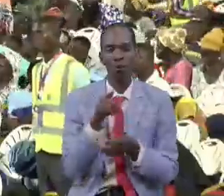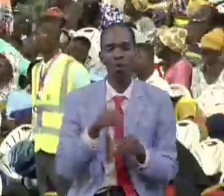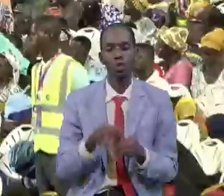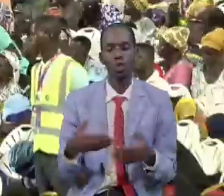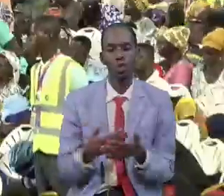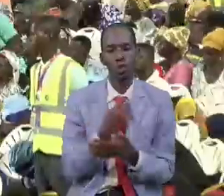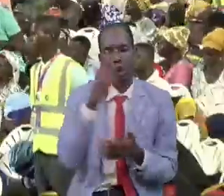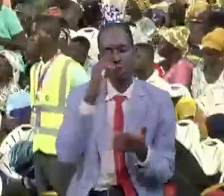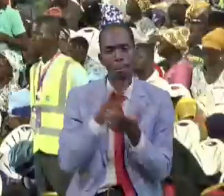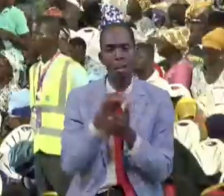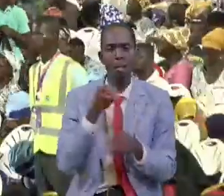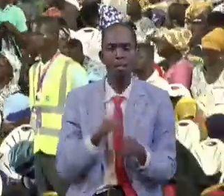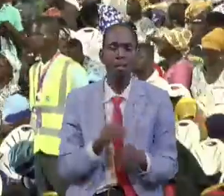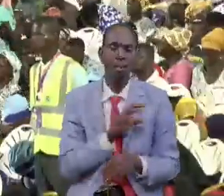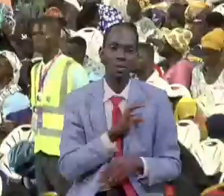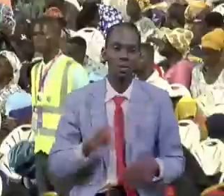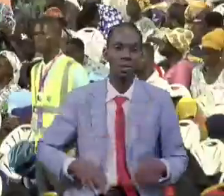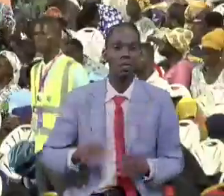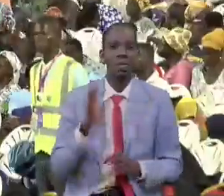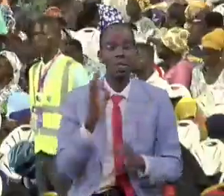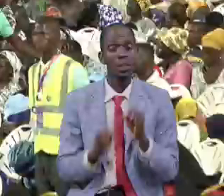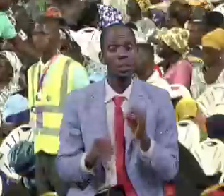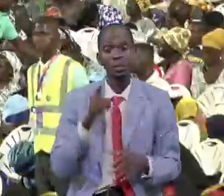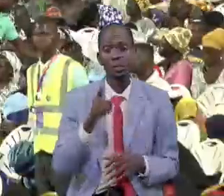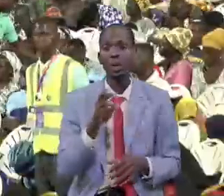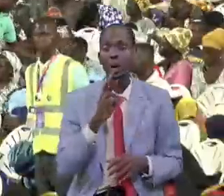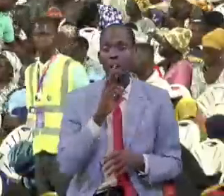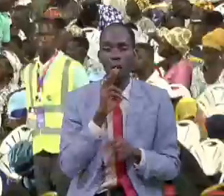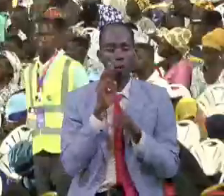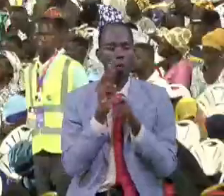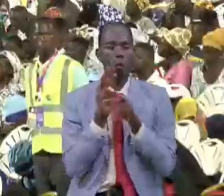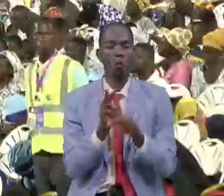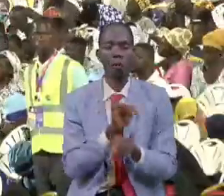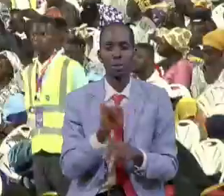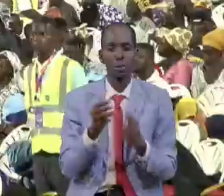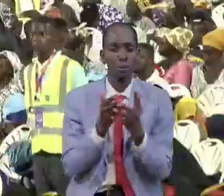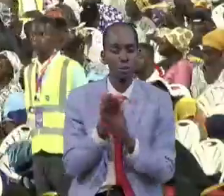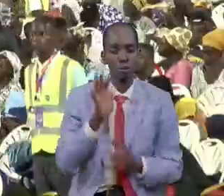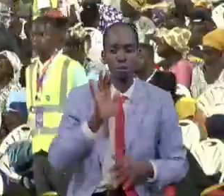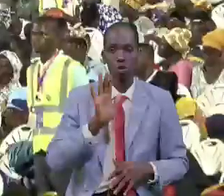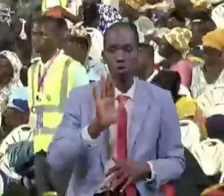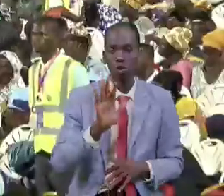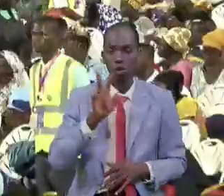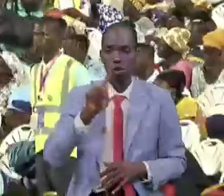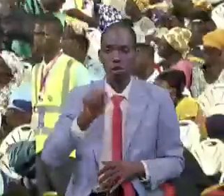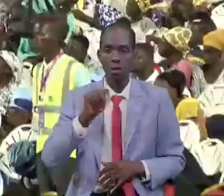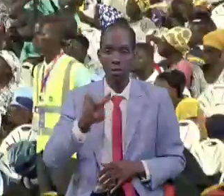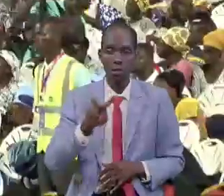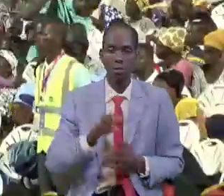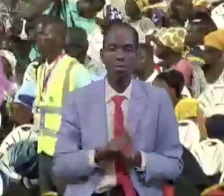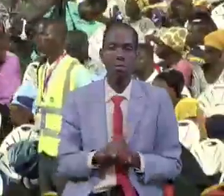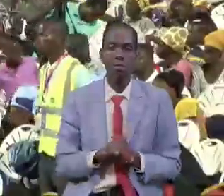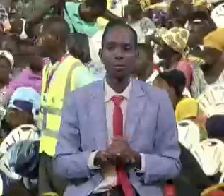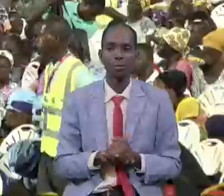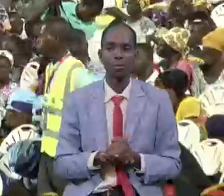Also, if you are listening via the radio or television, radio and I say TV, and you just gave your